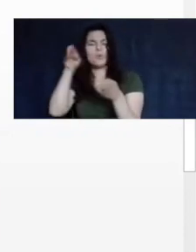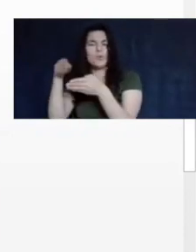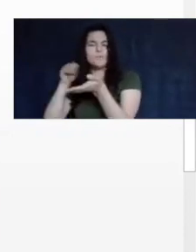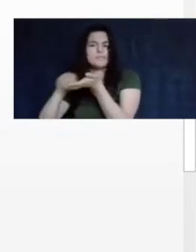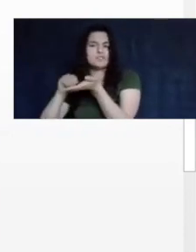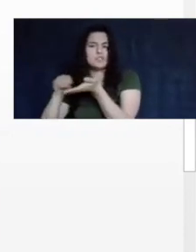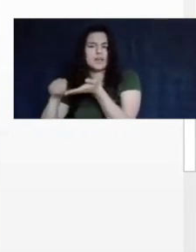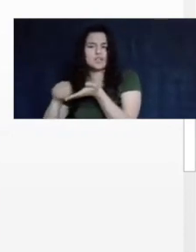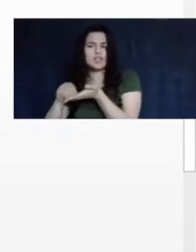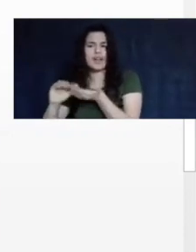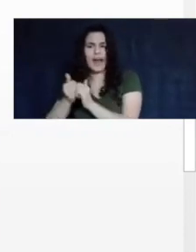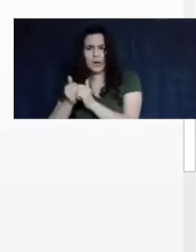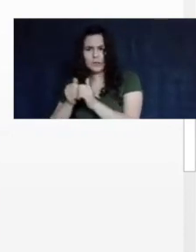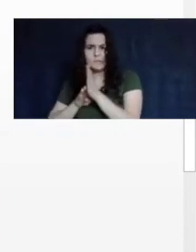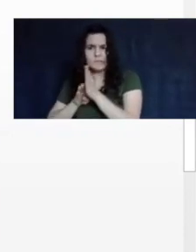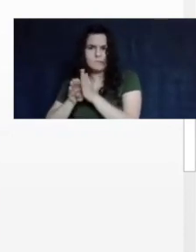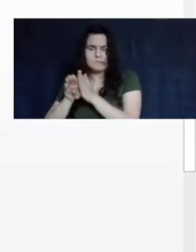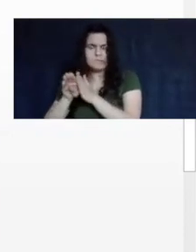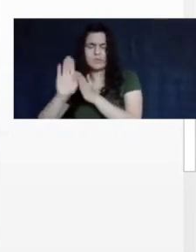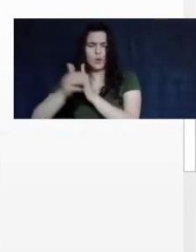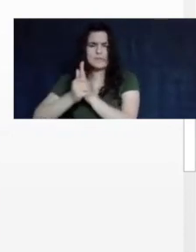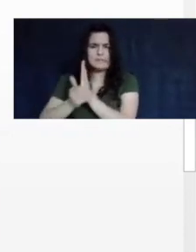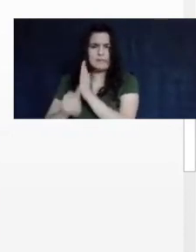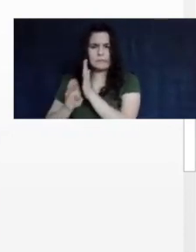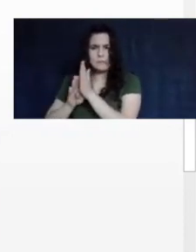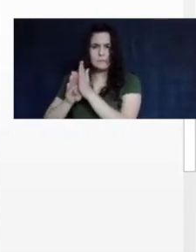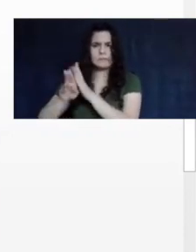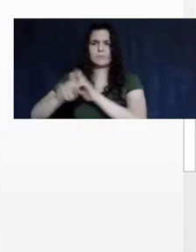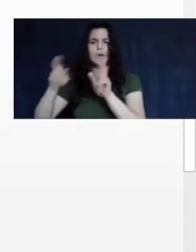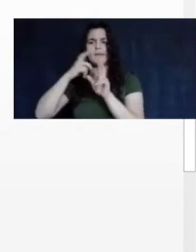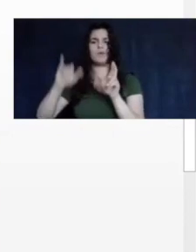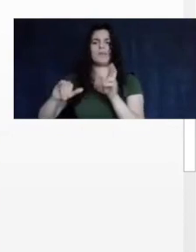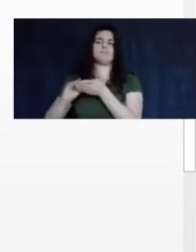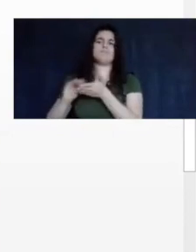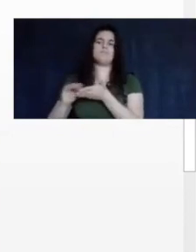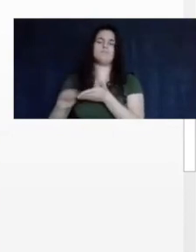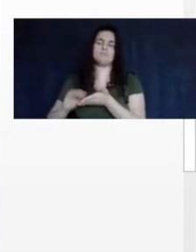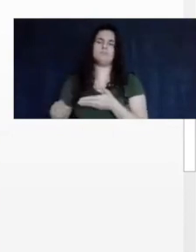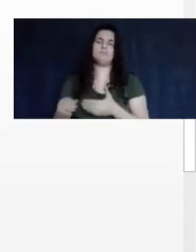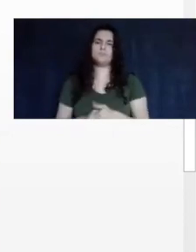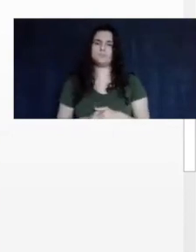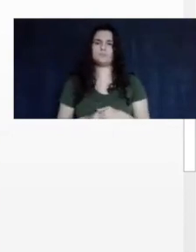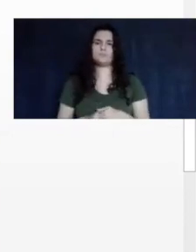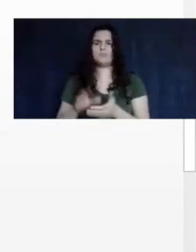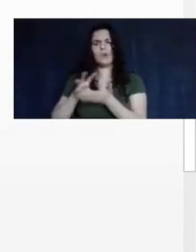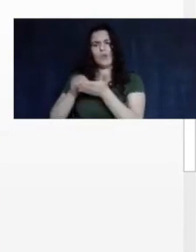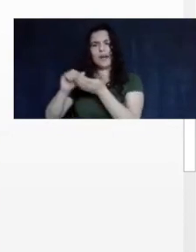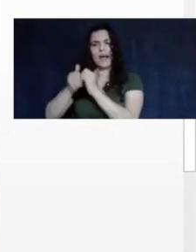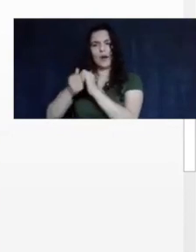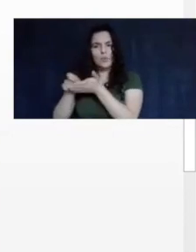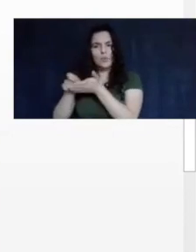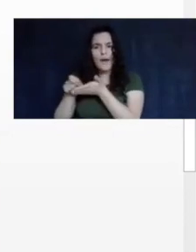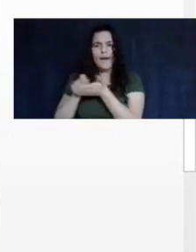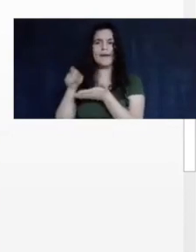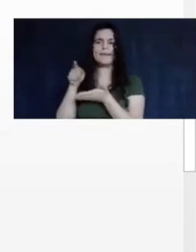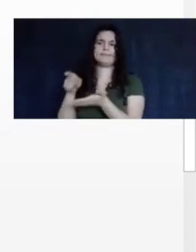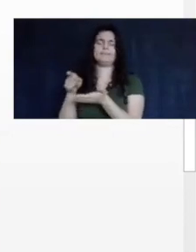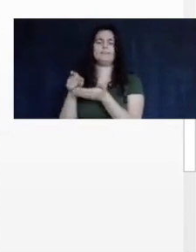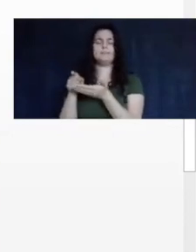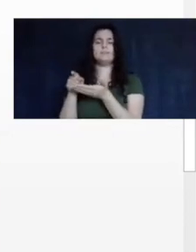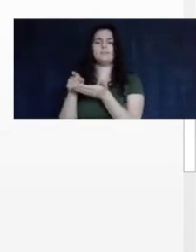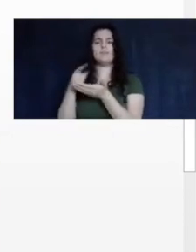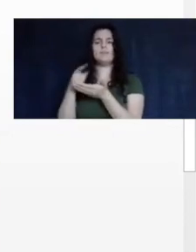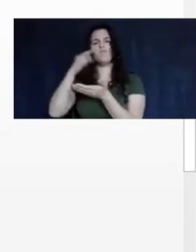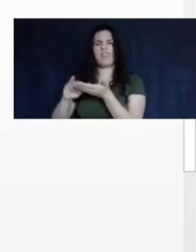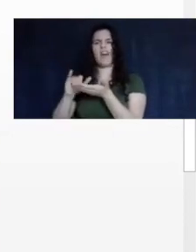building your skill set, I should say, of the dissertation, learning how to write in that